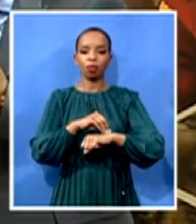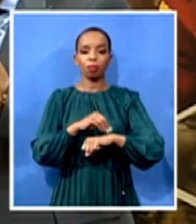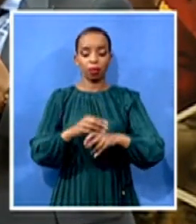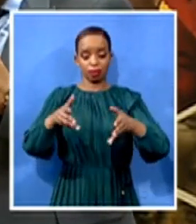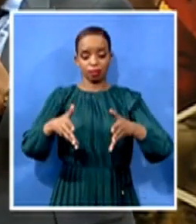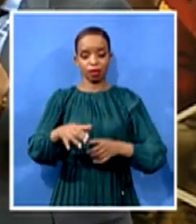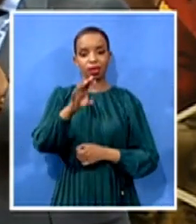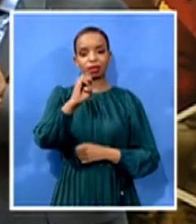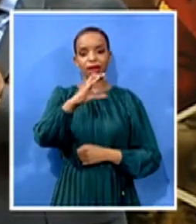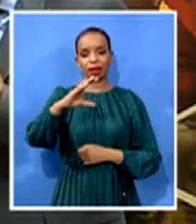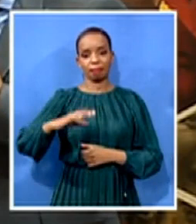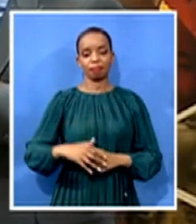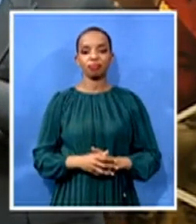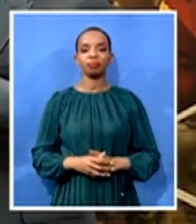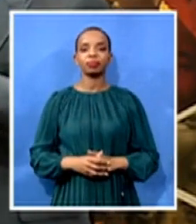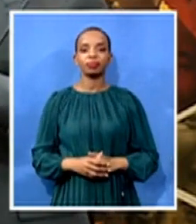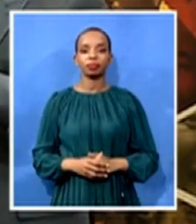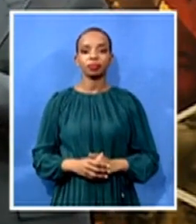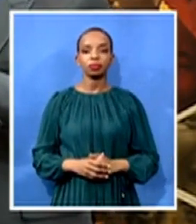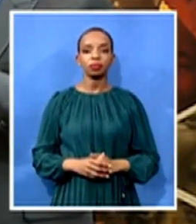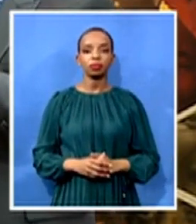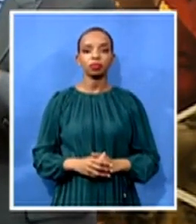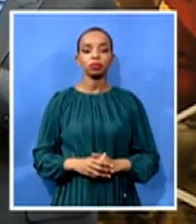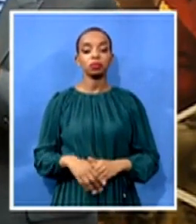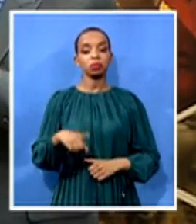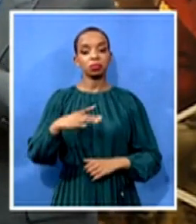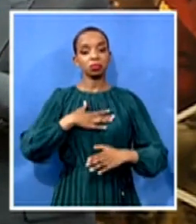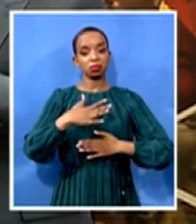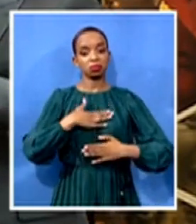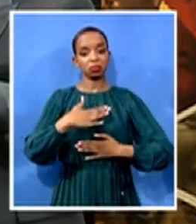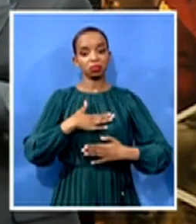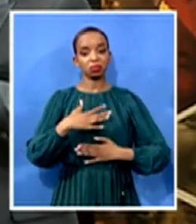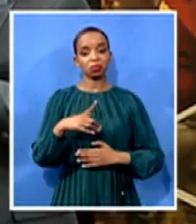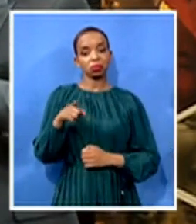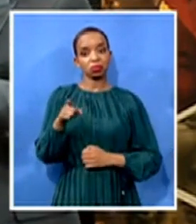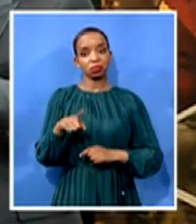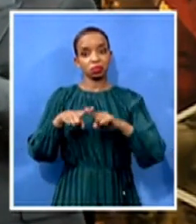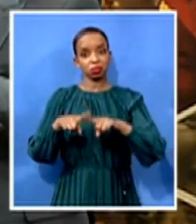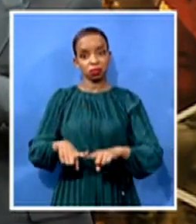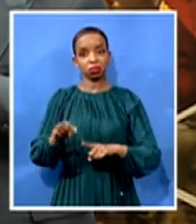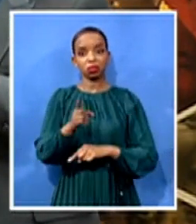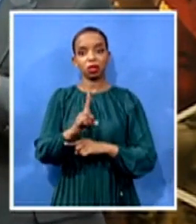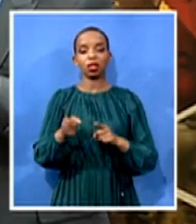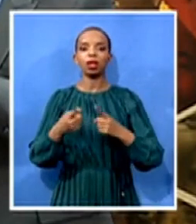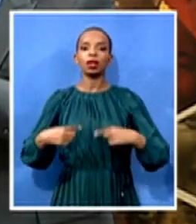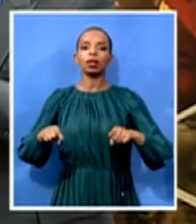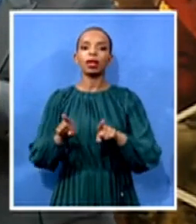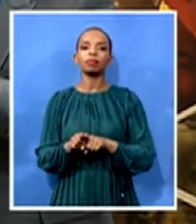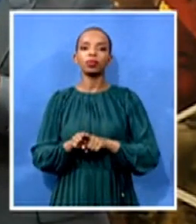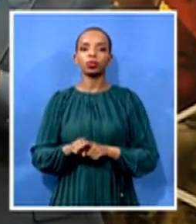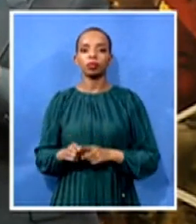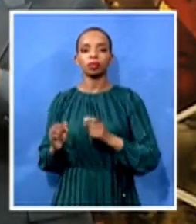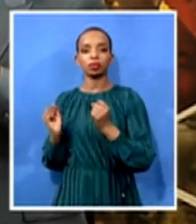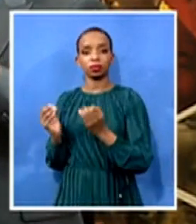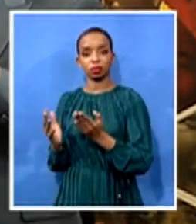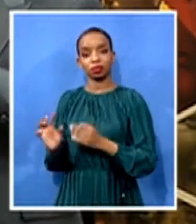we have oxygen available in all our major hospitals. The problem of maternity overload